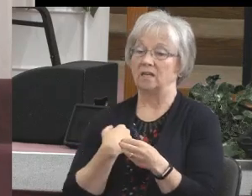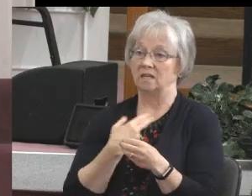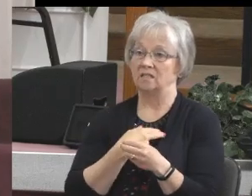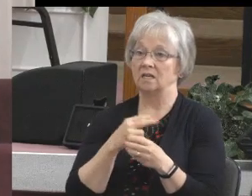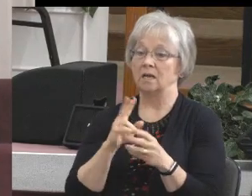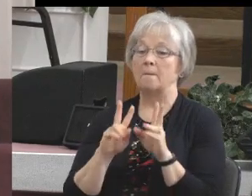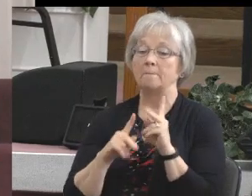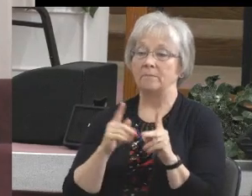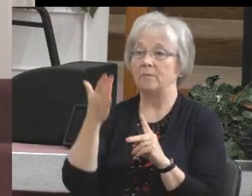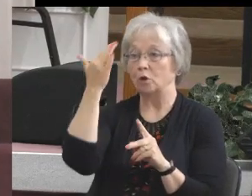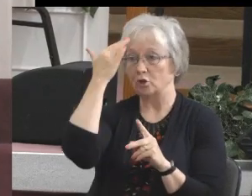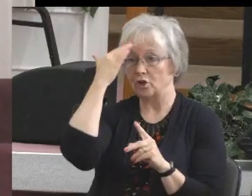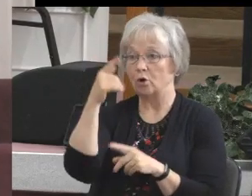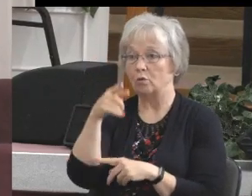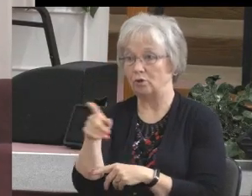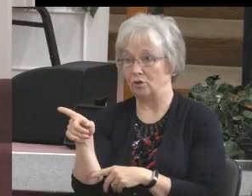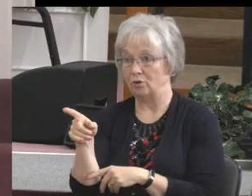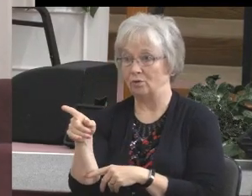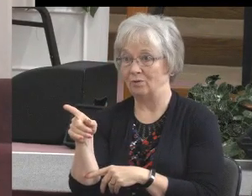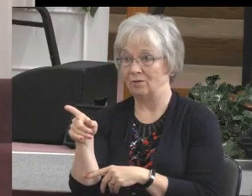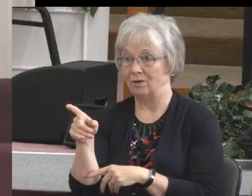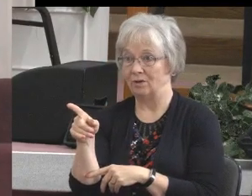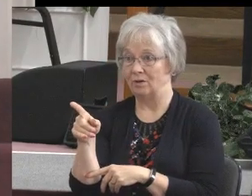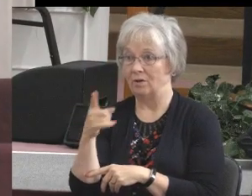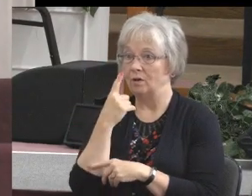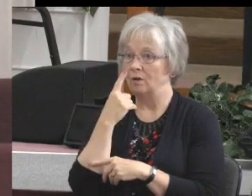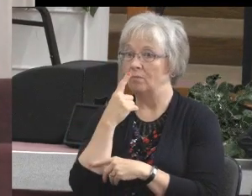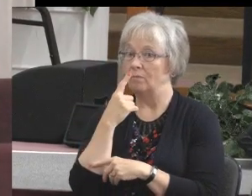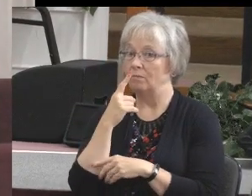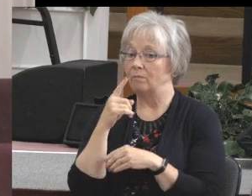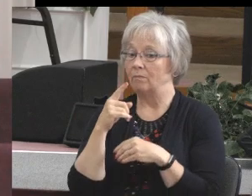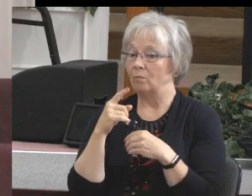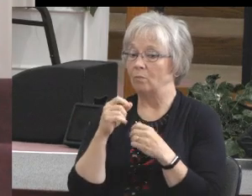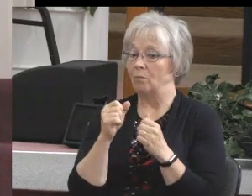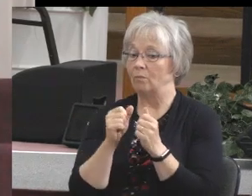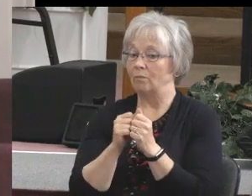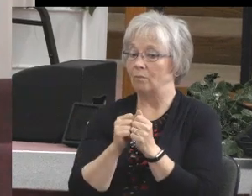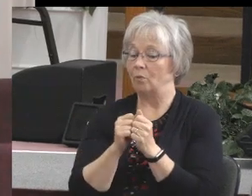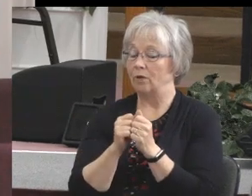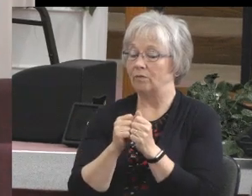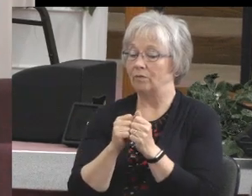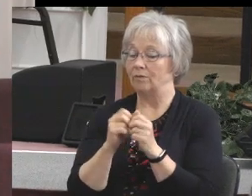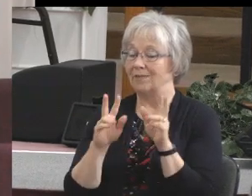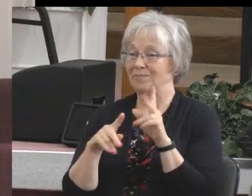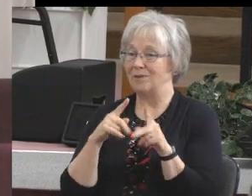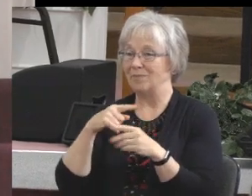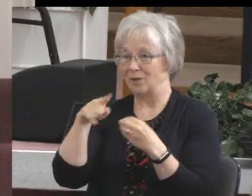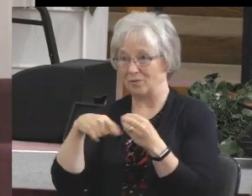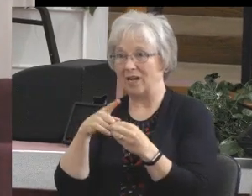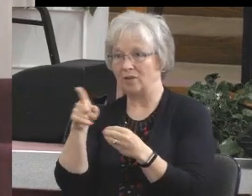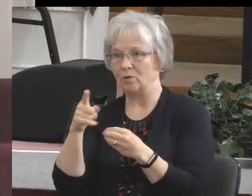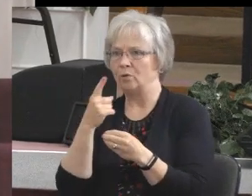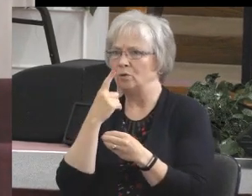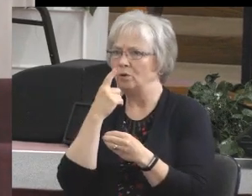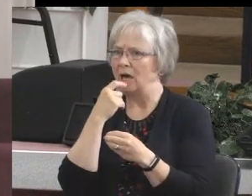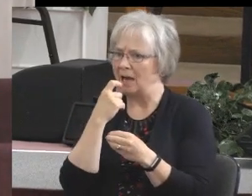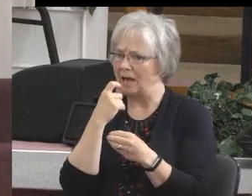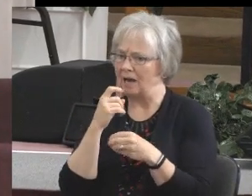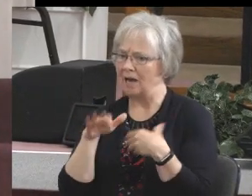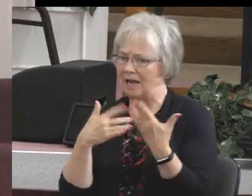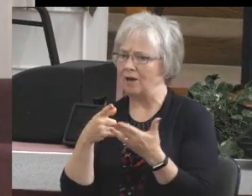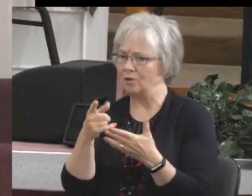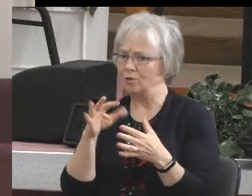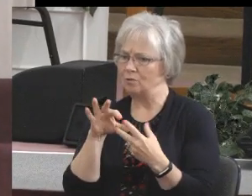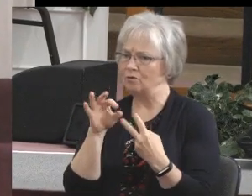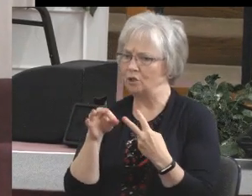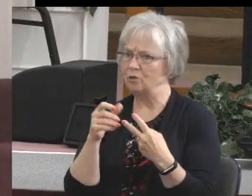known by the people around you for how you choose to live, for who you choose to be. We're in